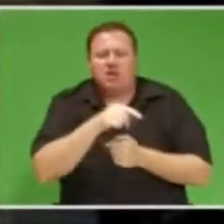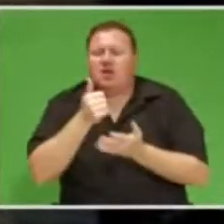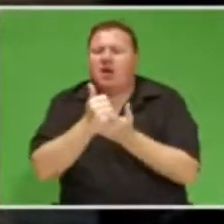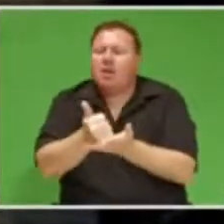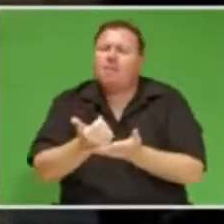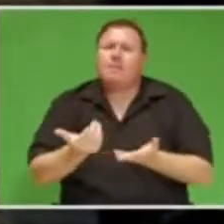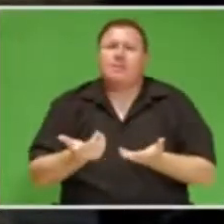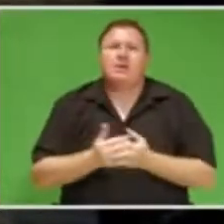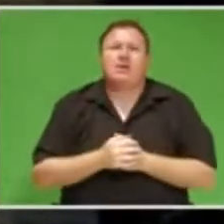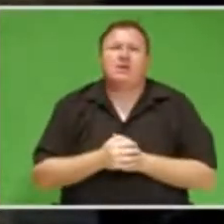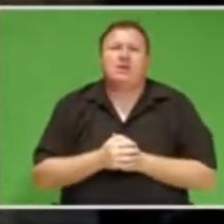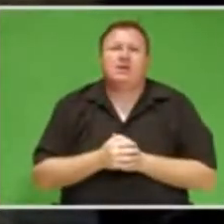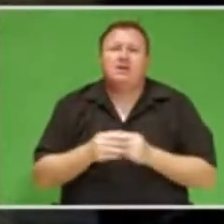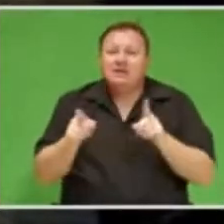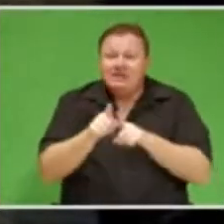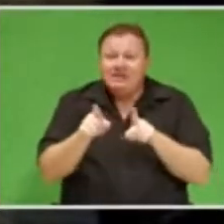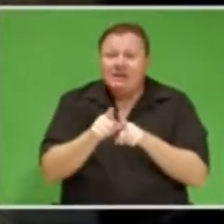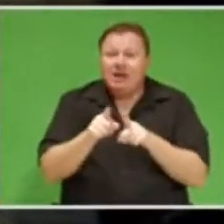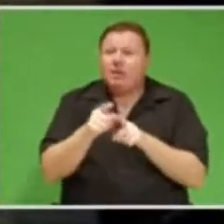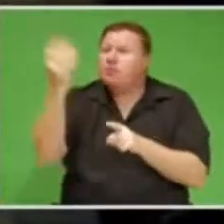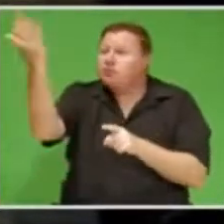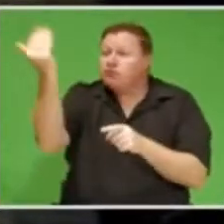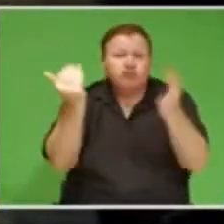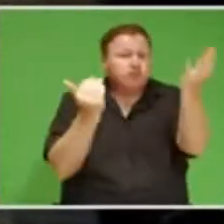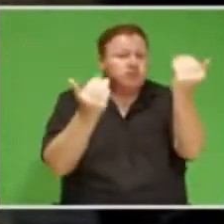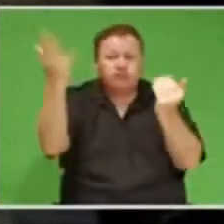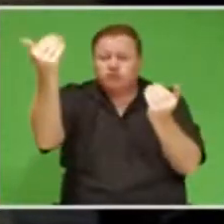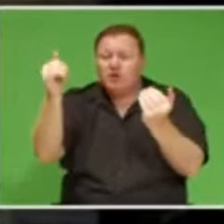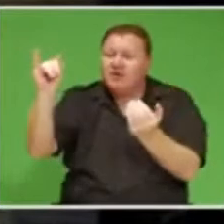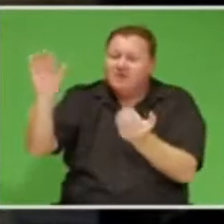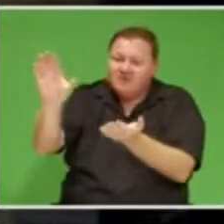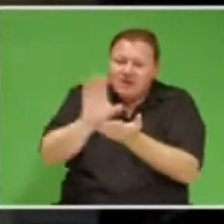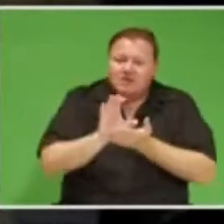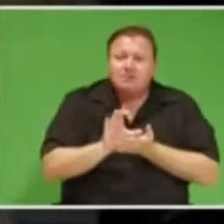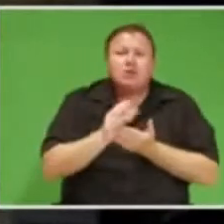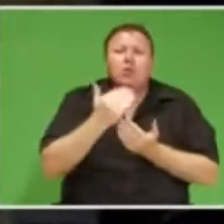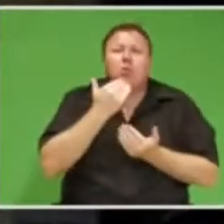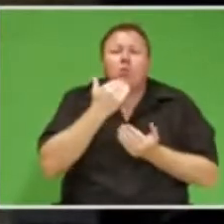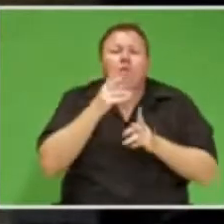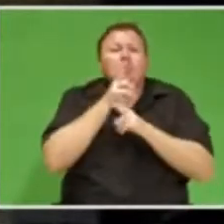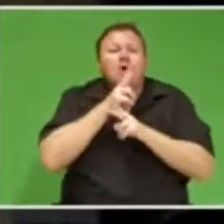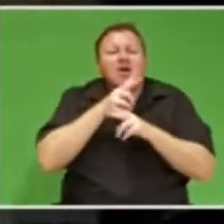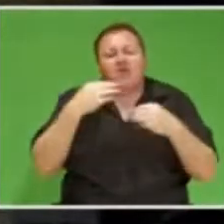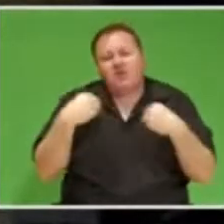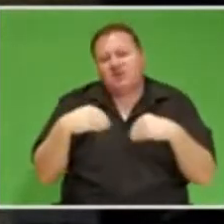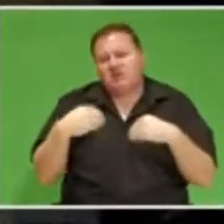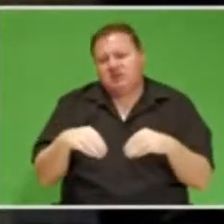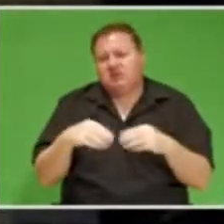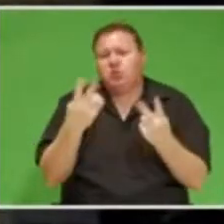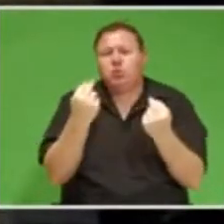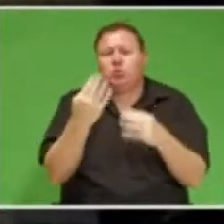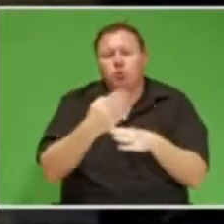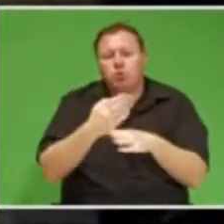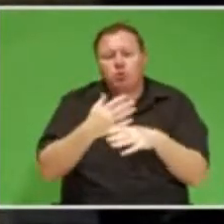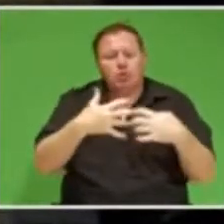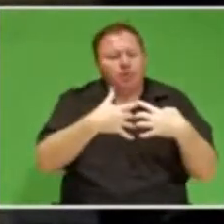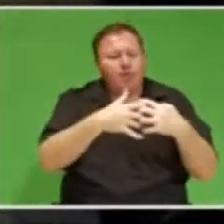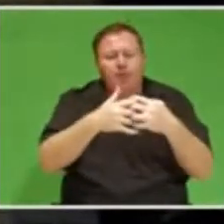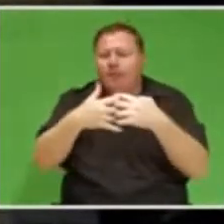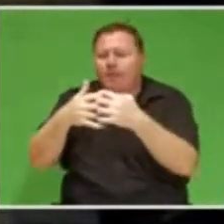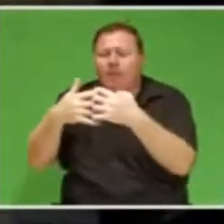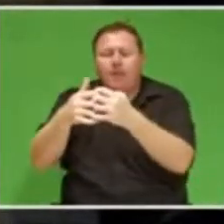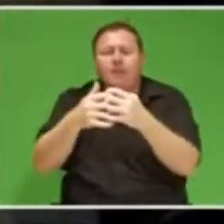about investment by the private sector and yielding new jobs and